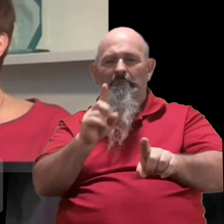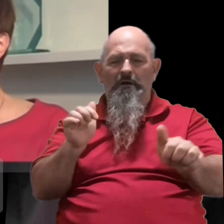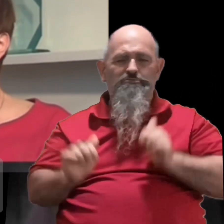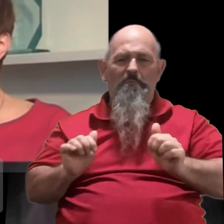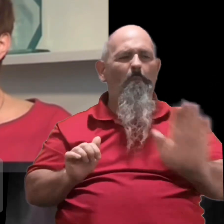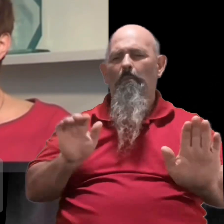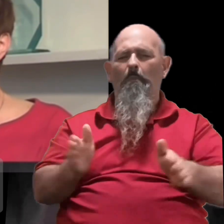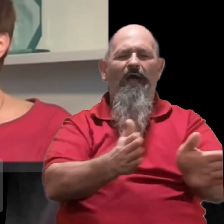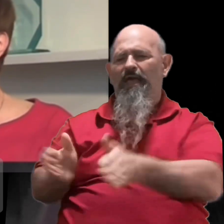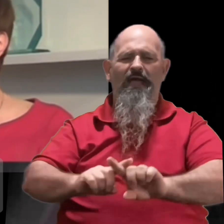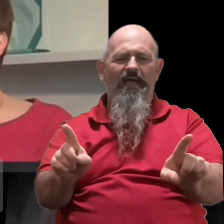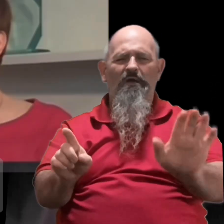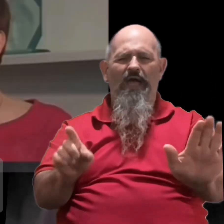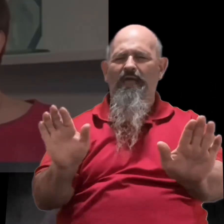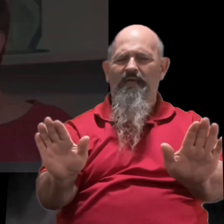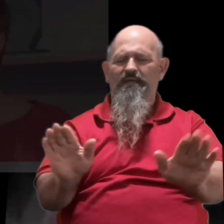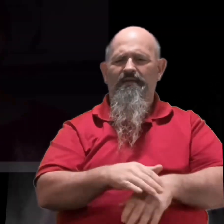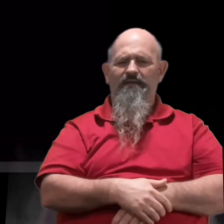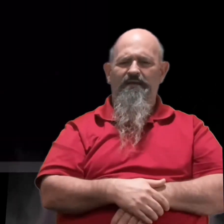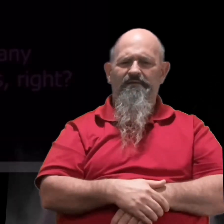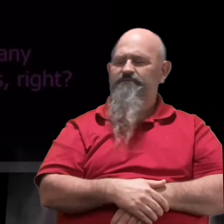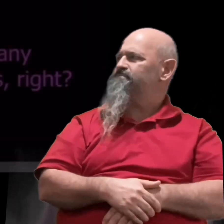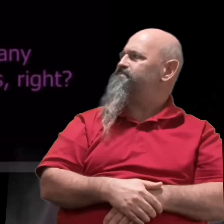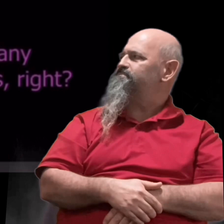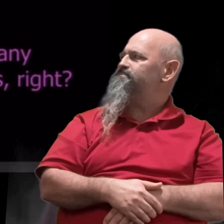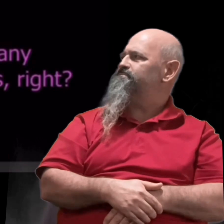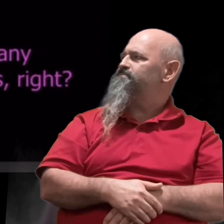in some really dramatic way.